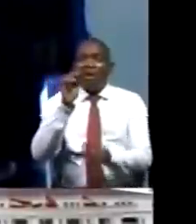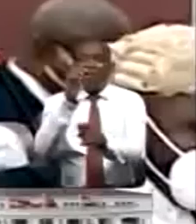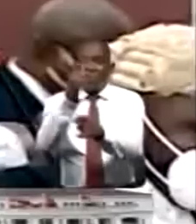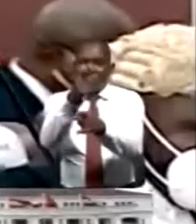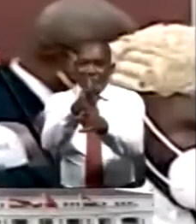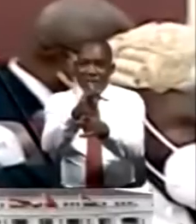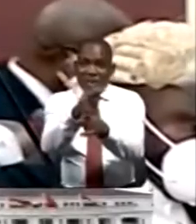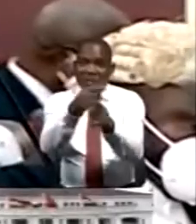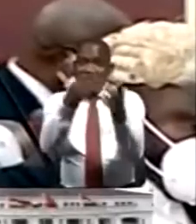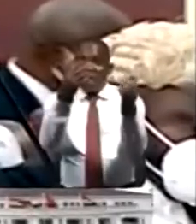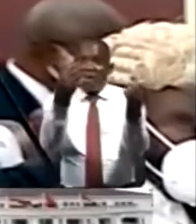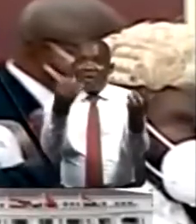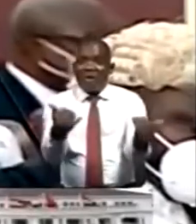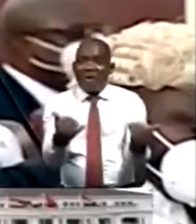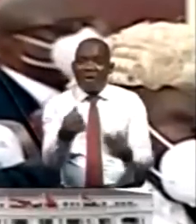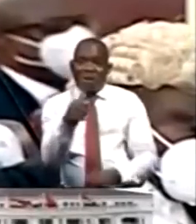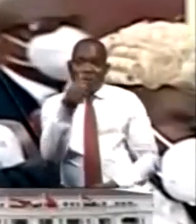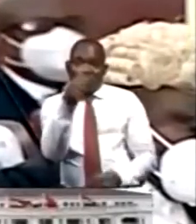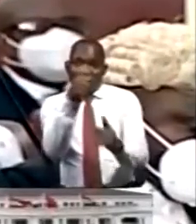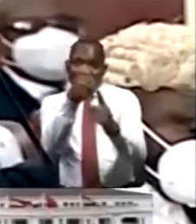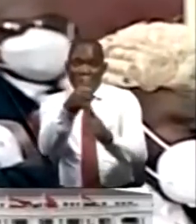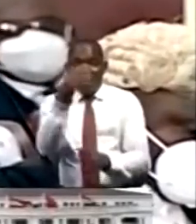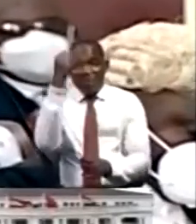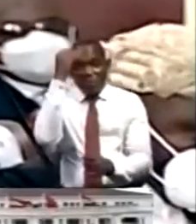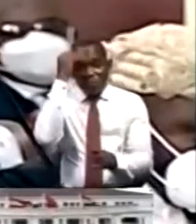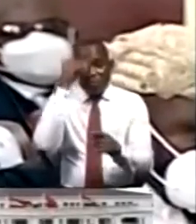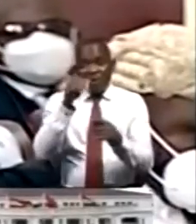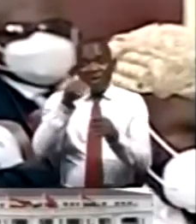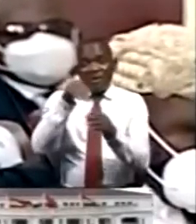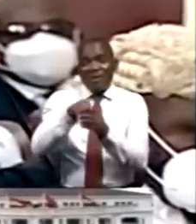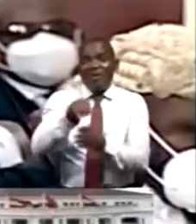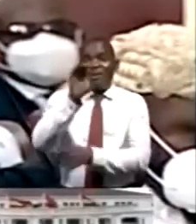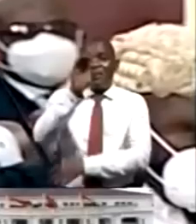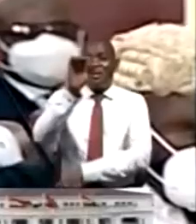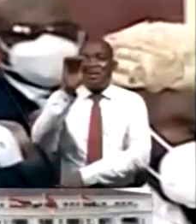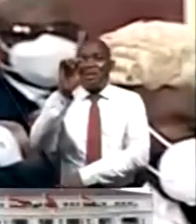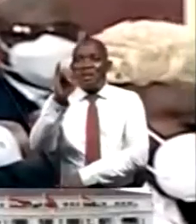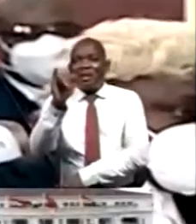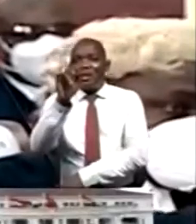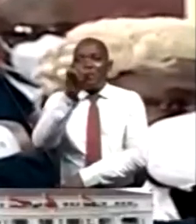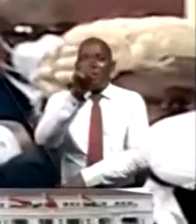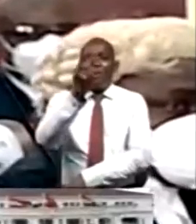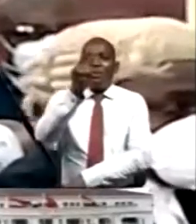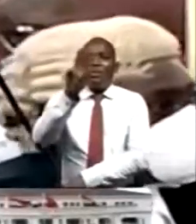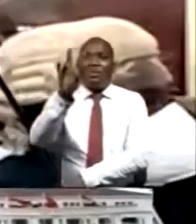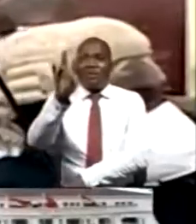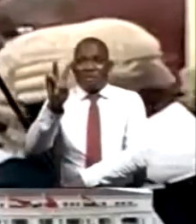Now, you know that under CI 127,